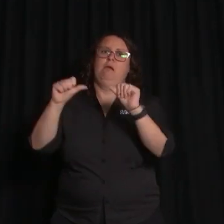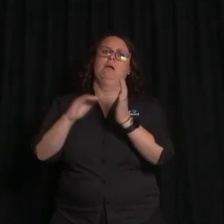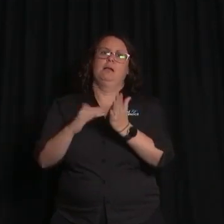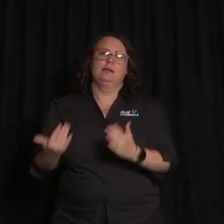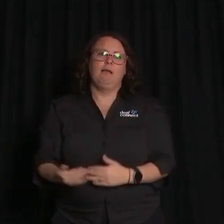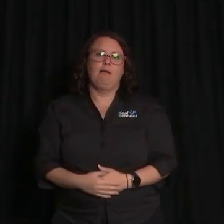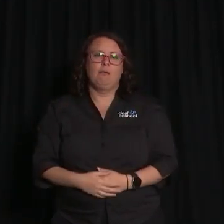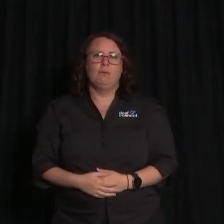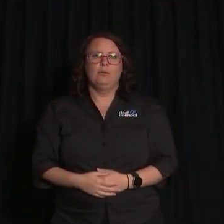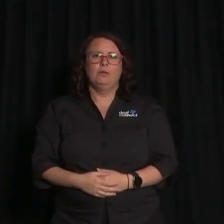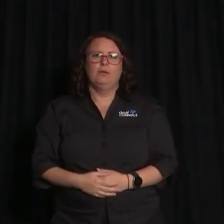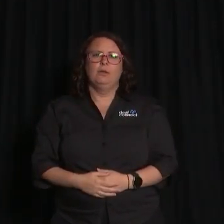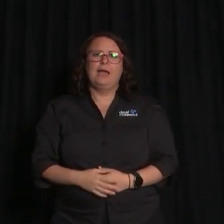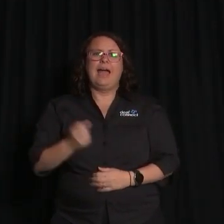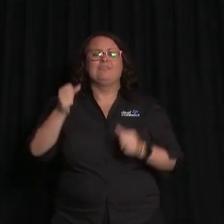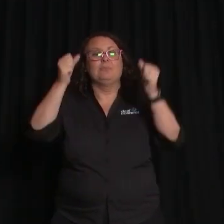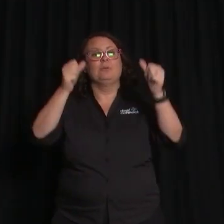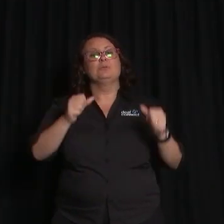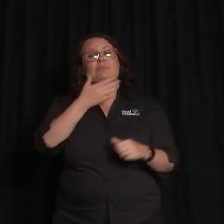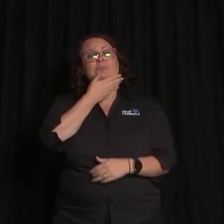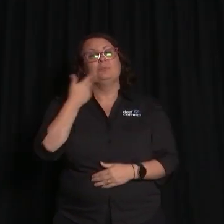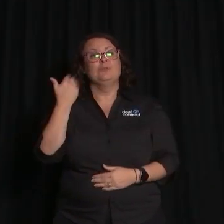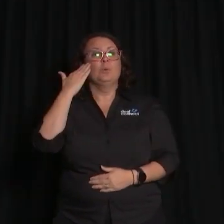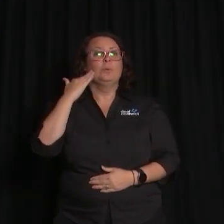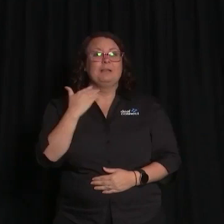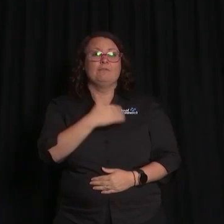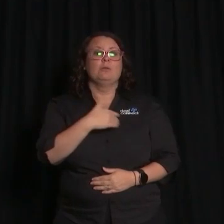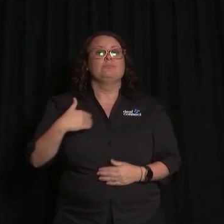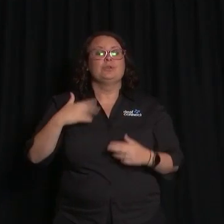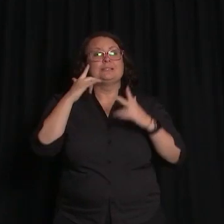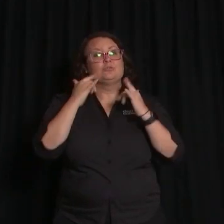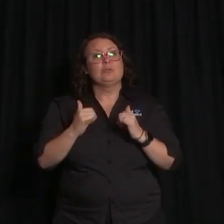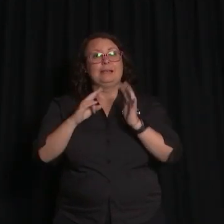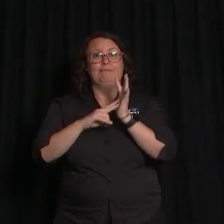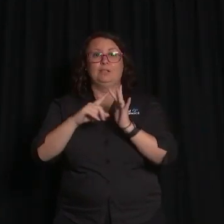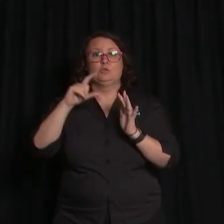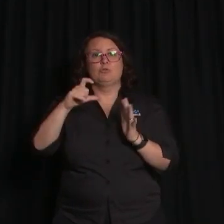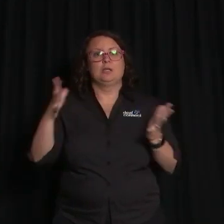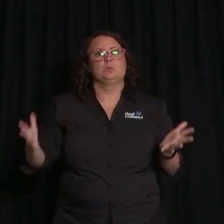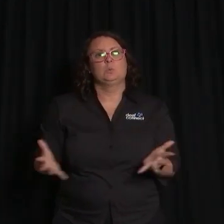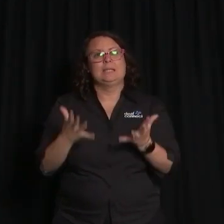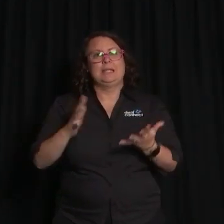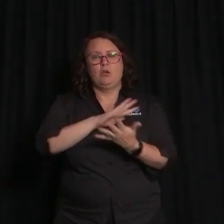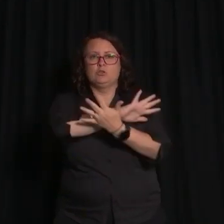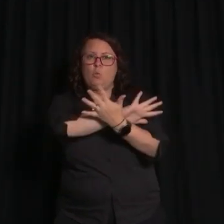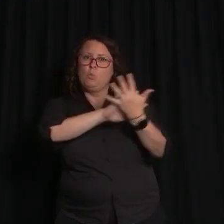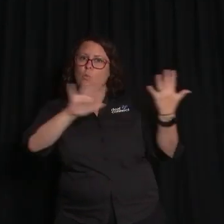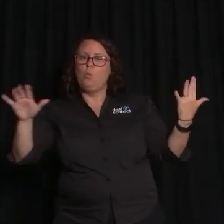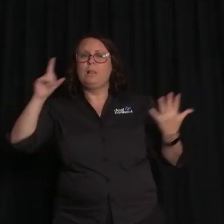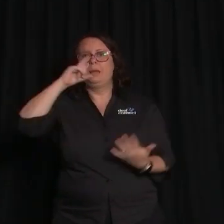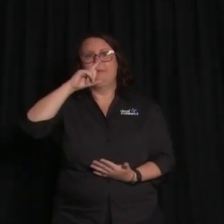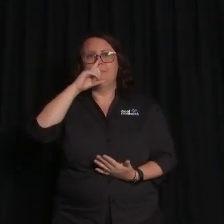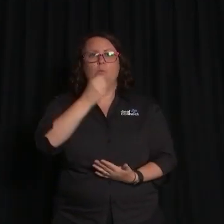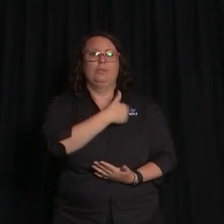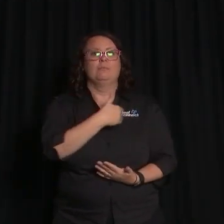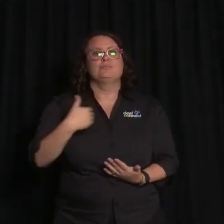for example, this Poster of Beautiful Women, a Breast Screen Victoria initiative to encourage all people